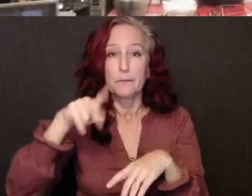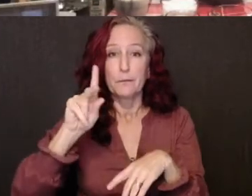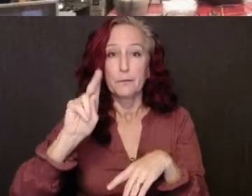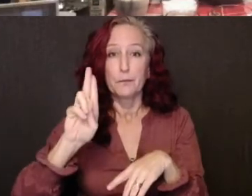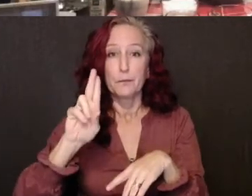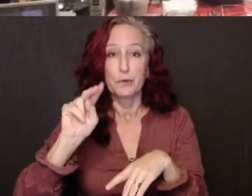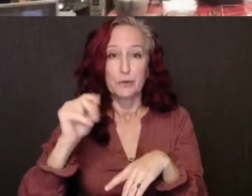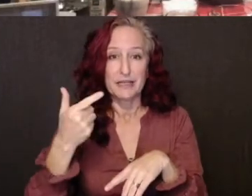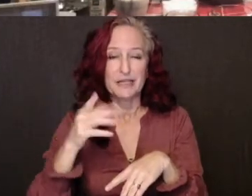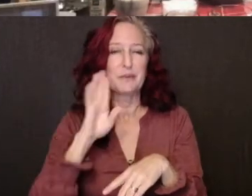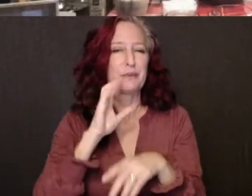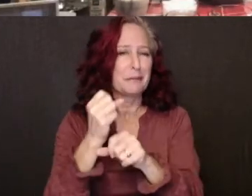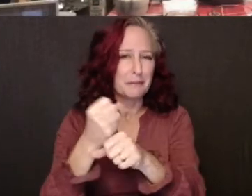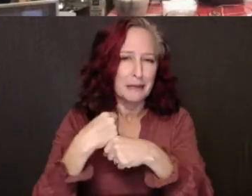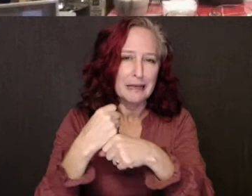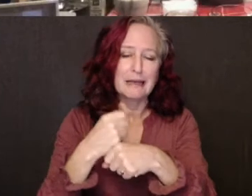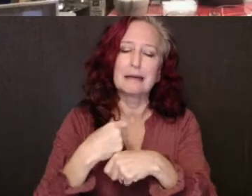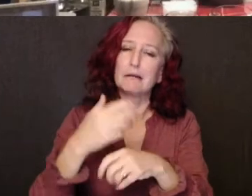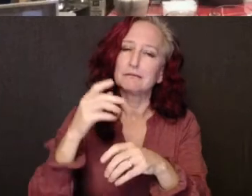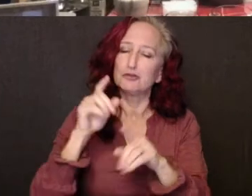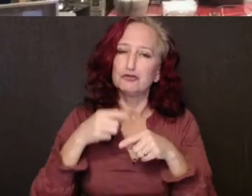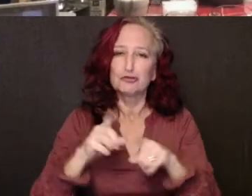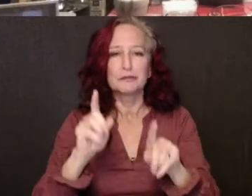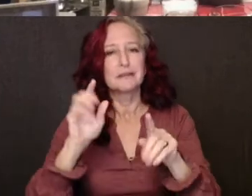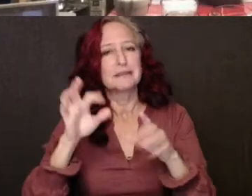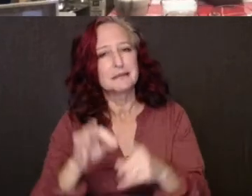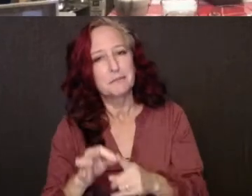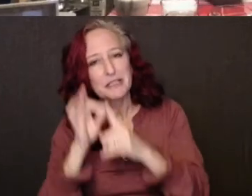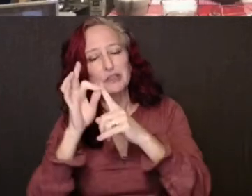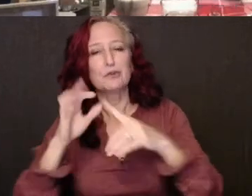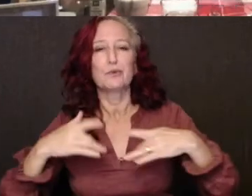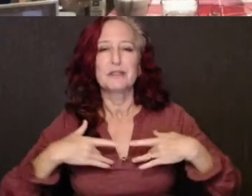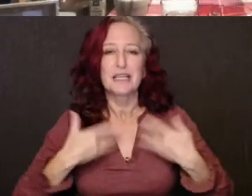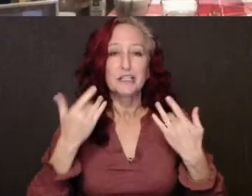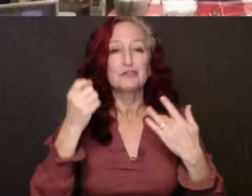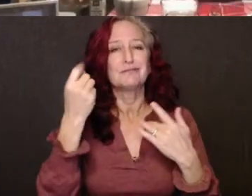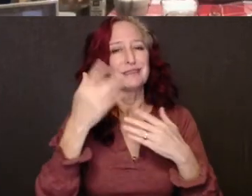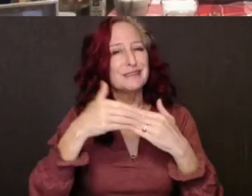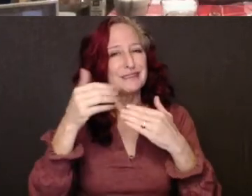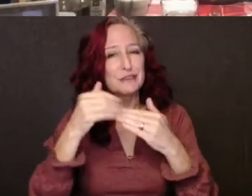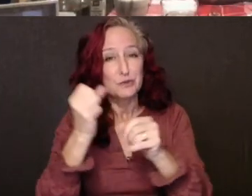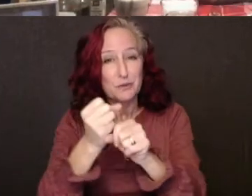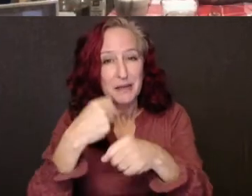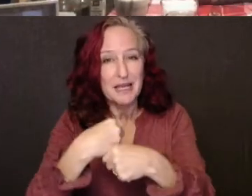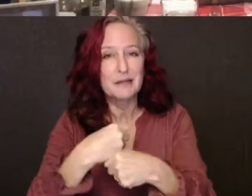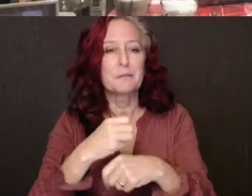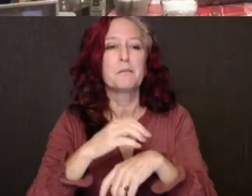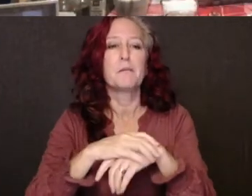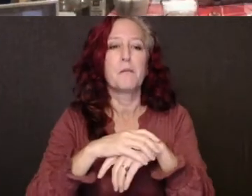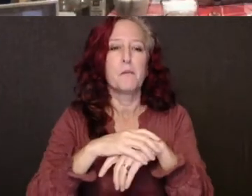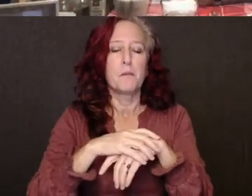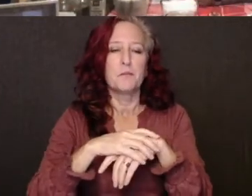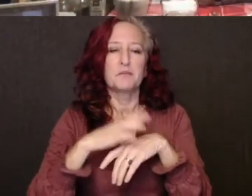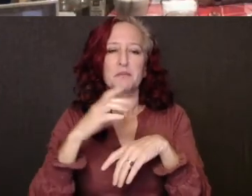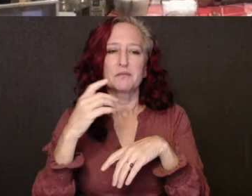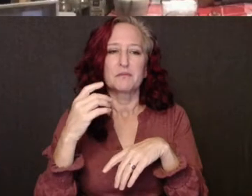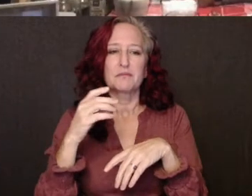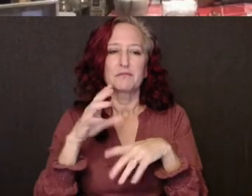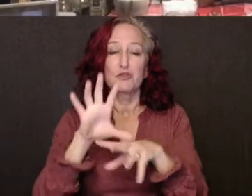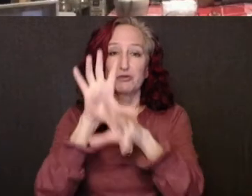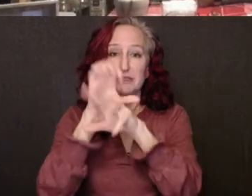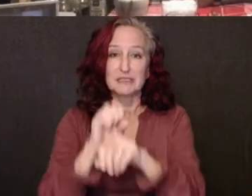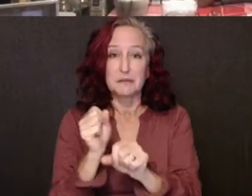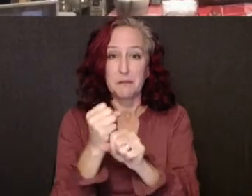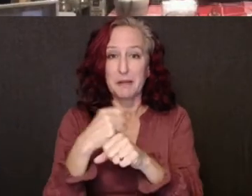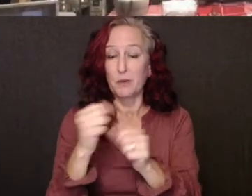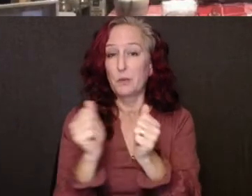Can you tell people who are unfamiliar what kheer is? Absolutely, yes. So it has a few layers, and one of the layers is a kheer